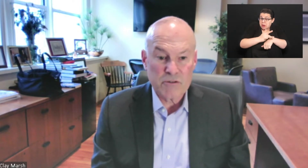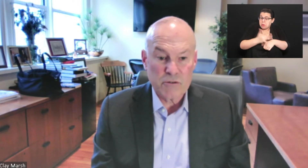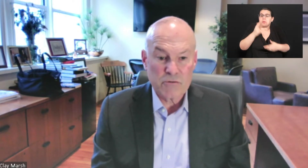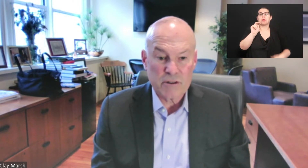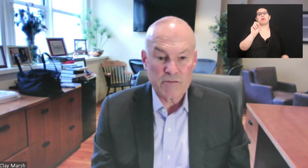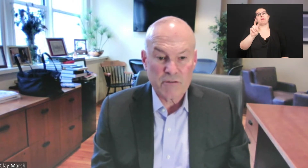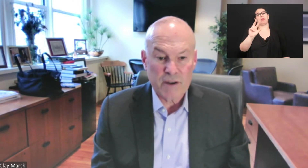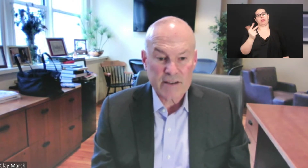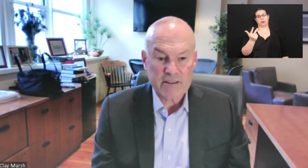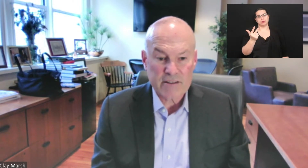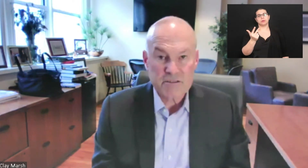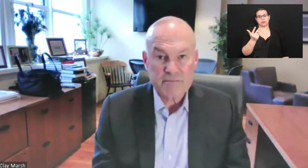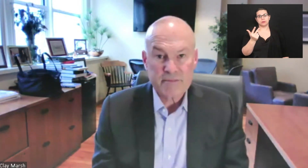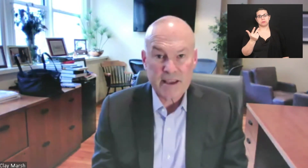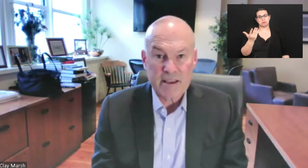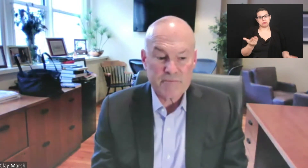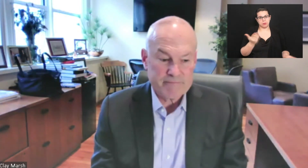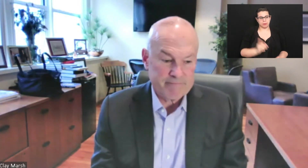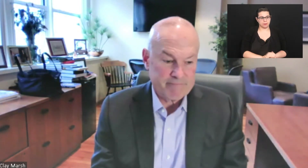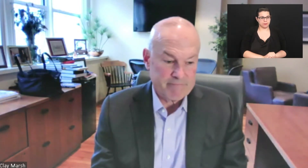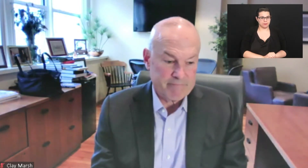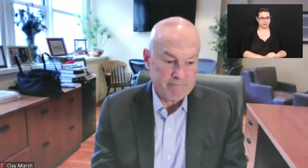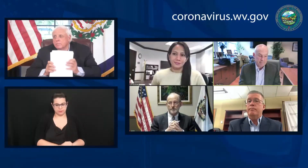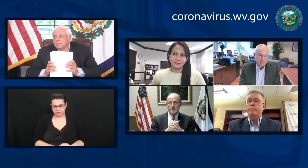able to deliver vaccines. Thank you.